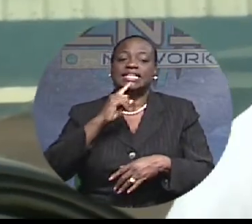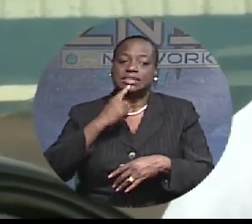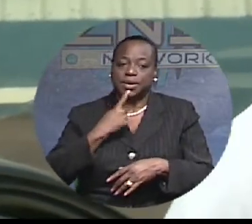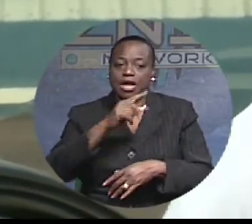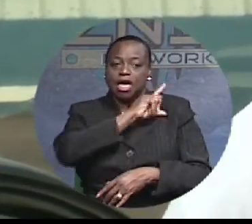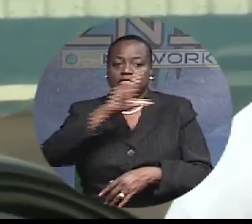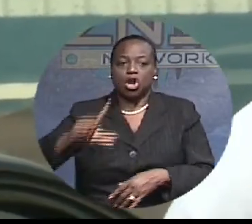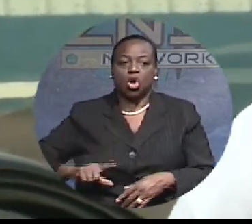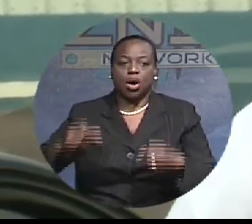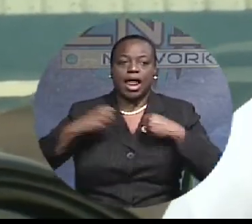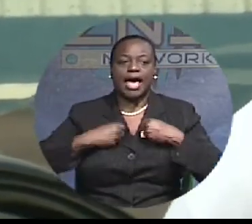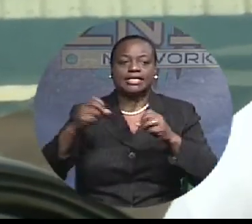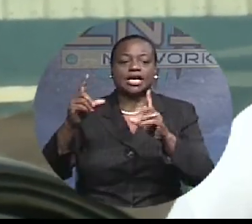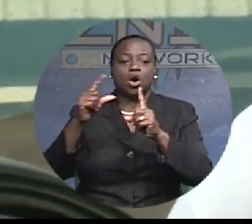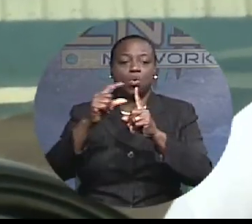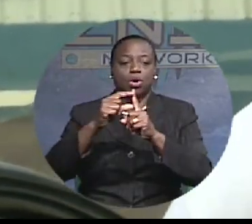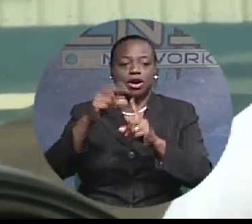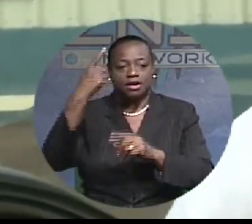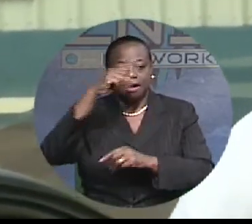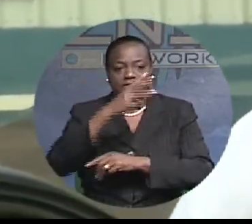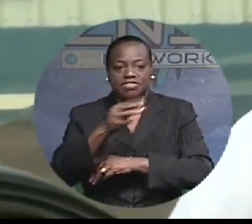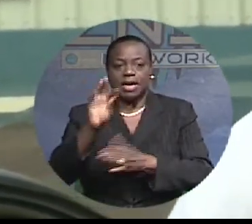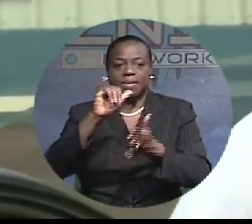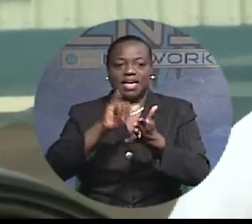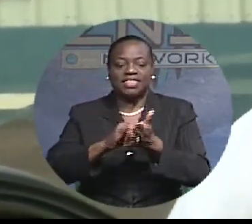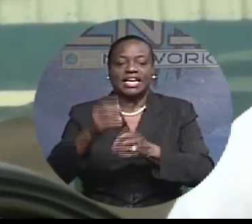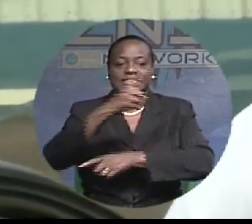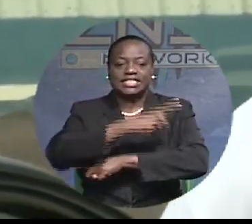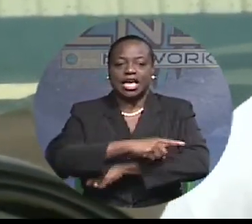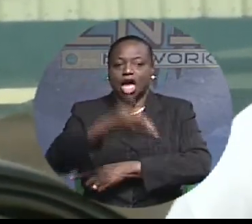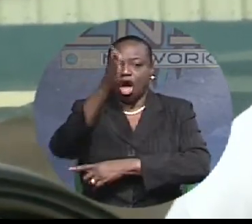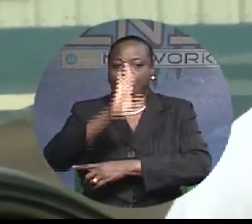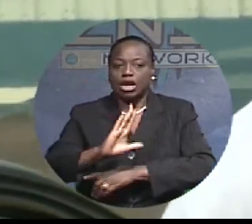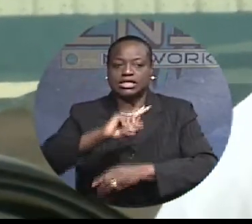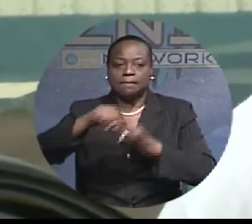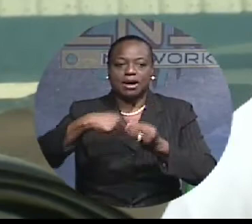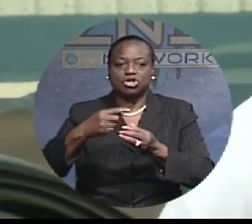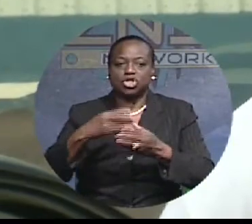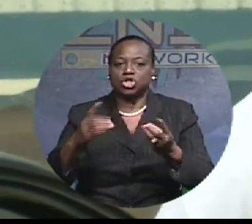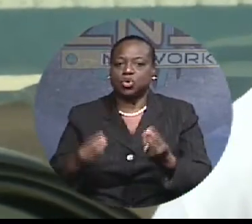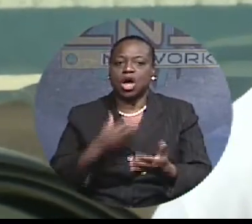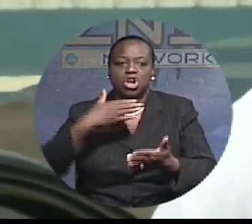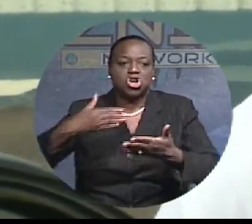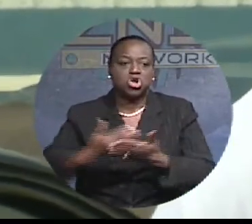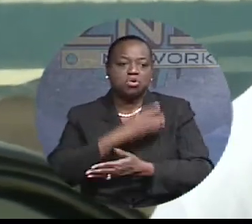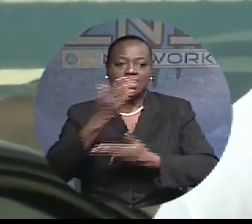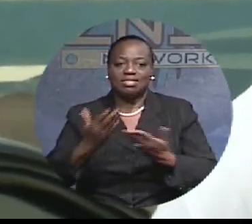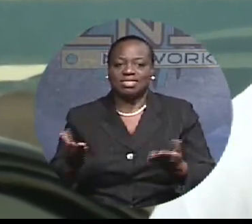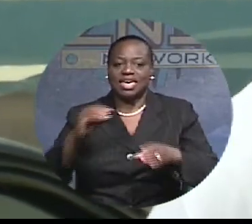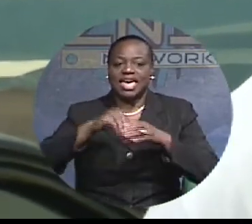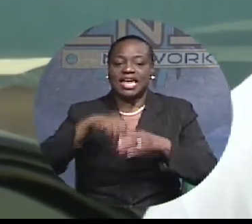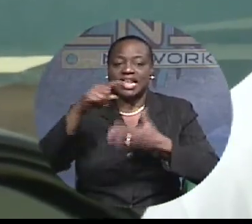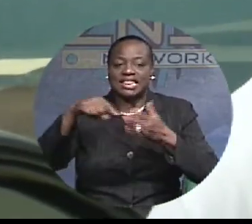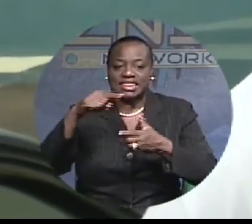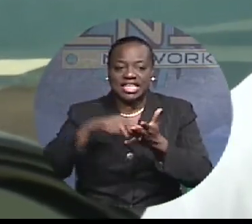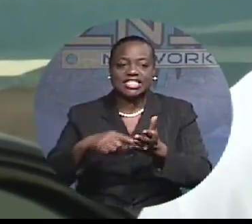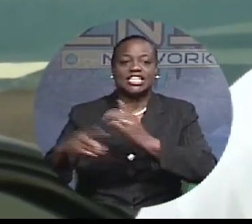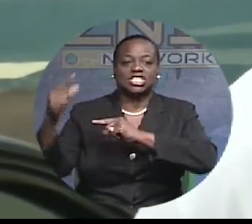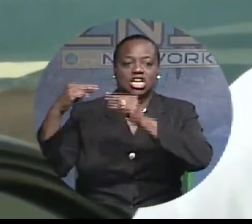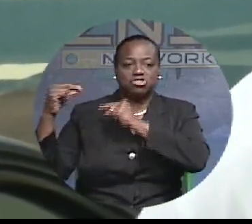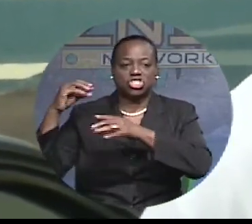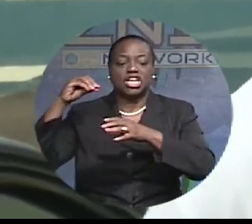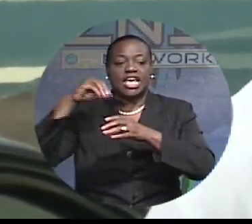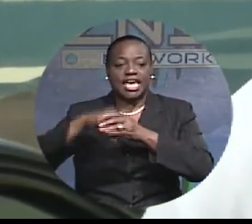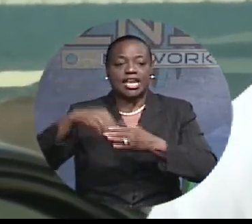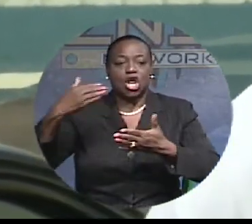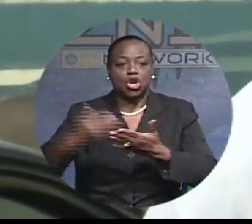them that day. God is about to do a new thing in this generation, in this Nassau. The Lord is about to do a new thing.